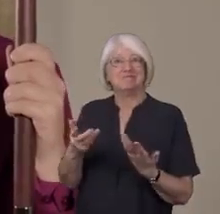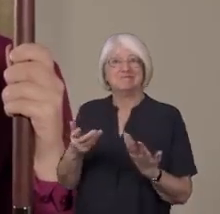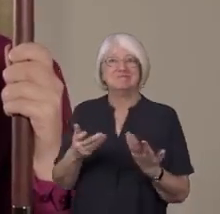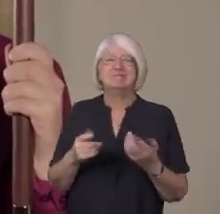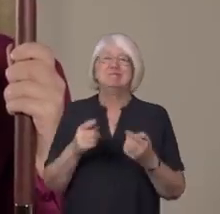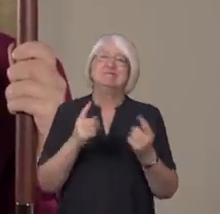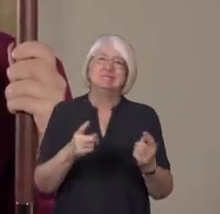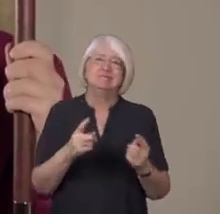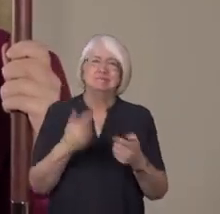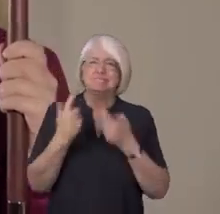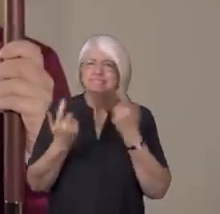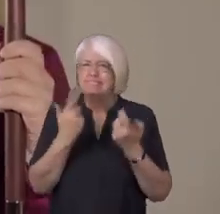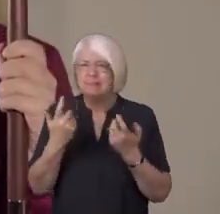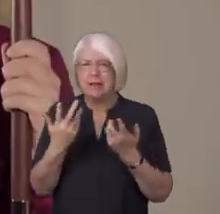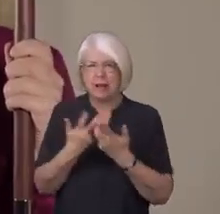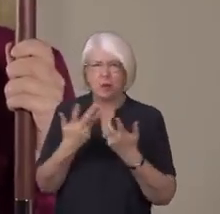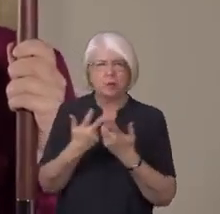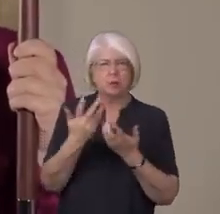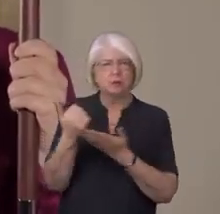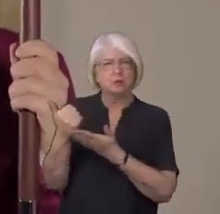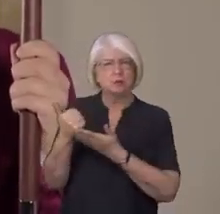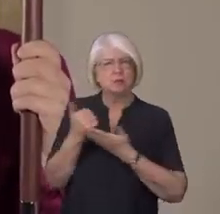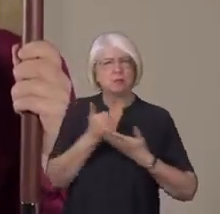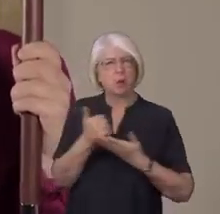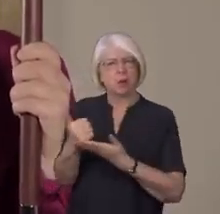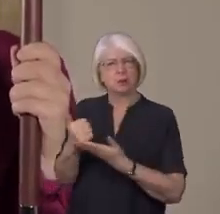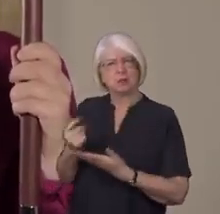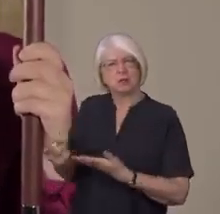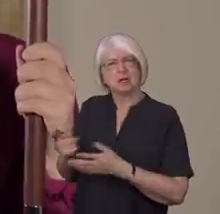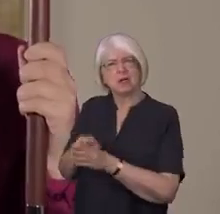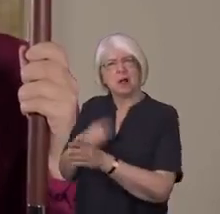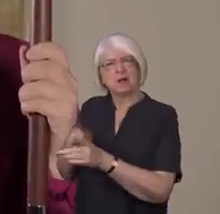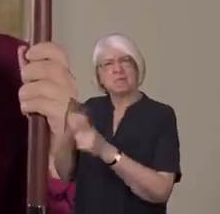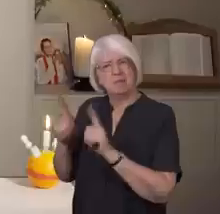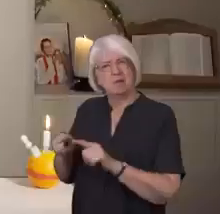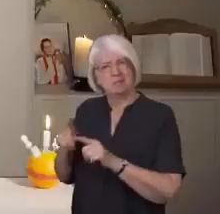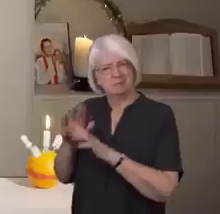you can support those young people and